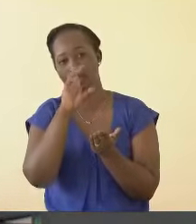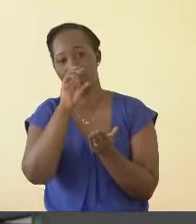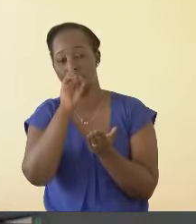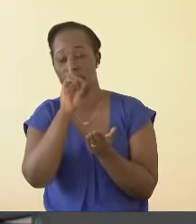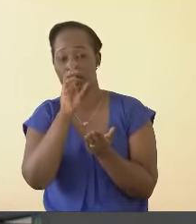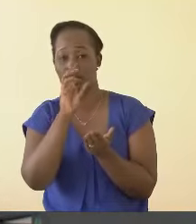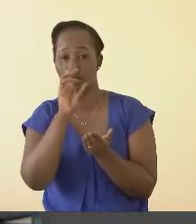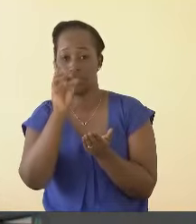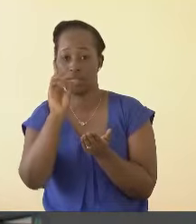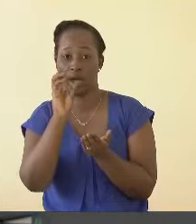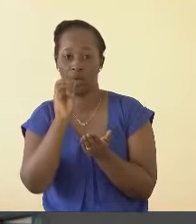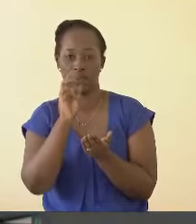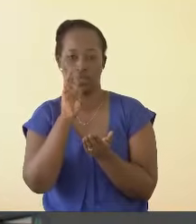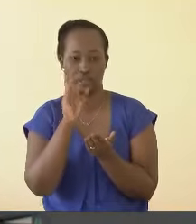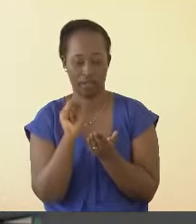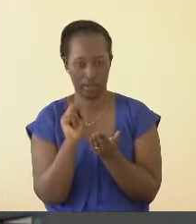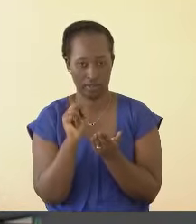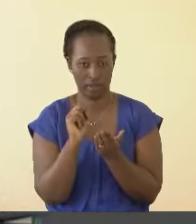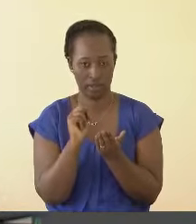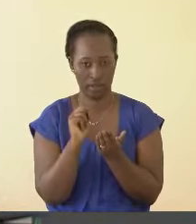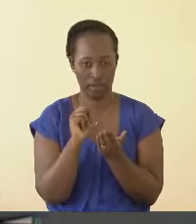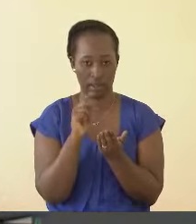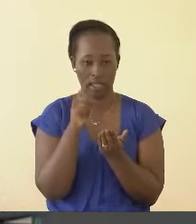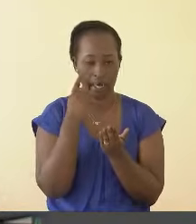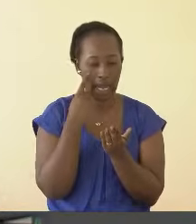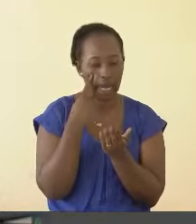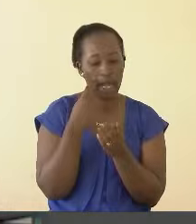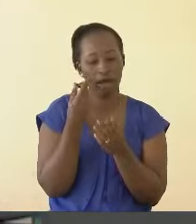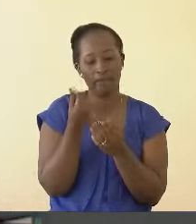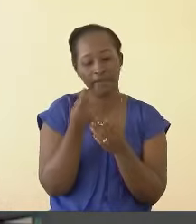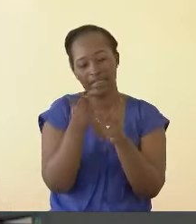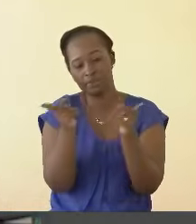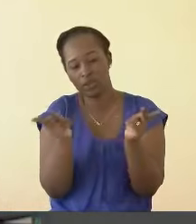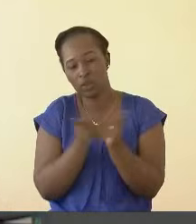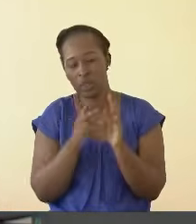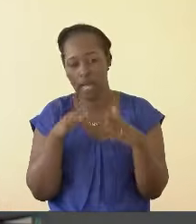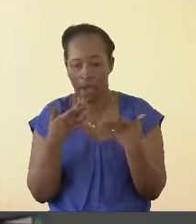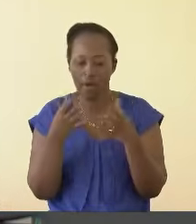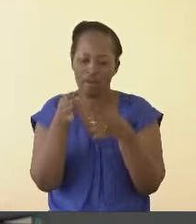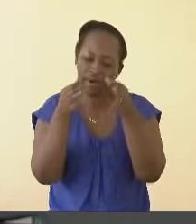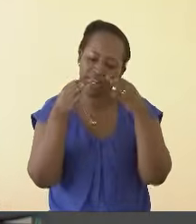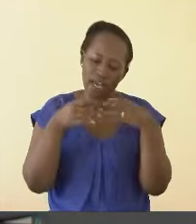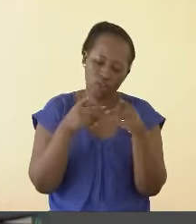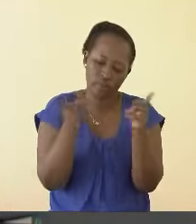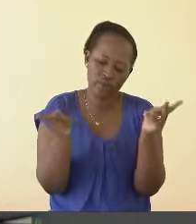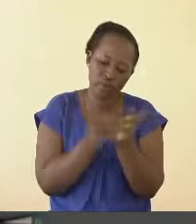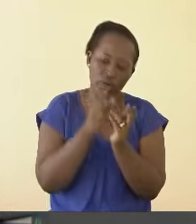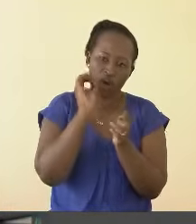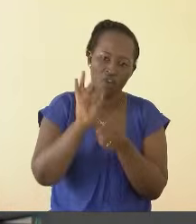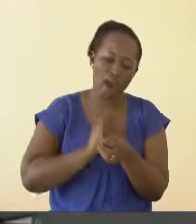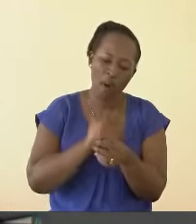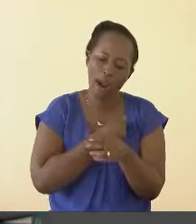we shall base on this state the net cash position. What is the financial stand of the business? So now you